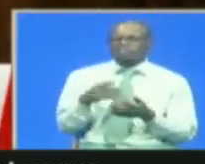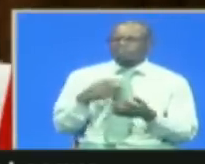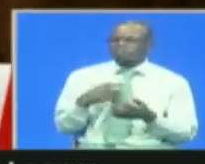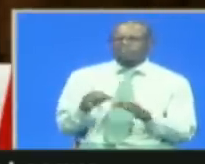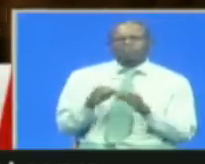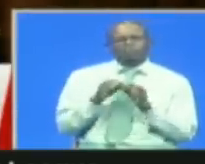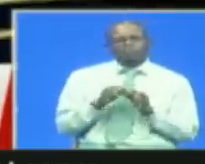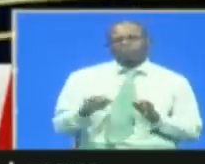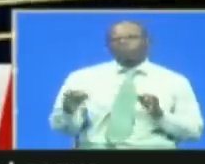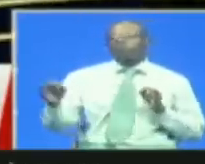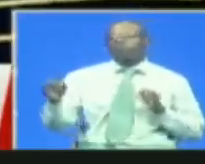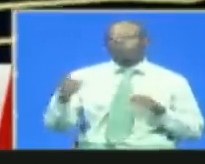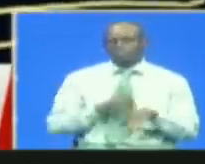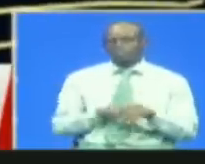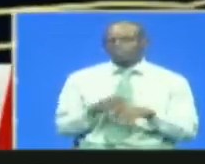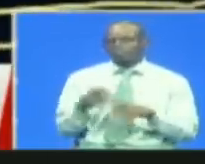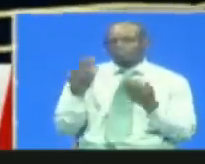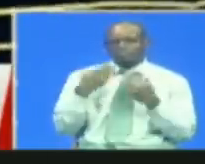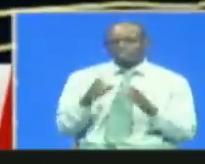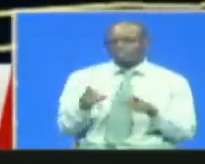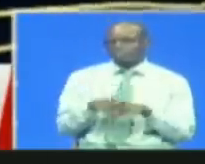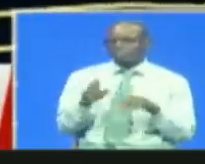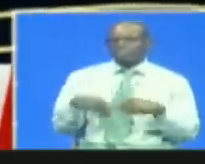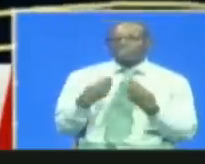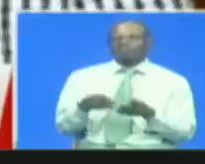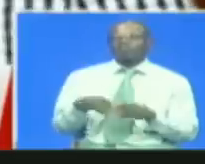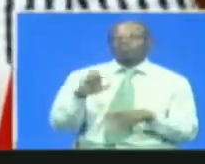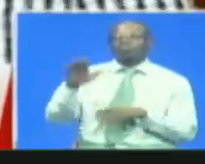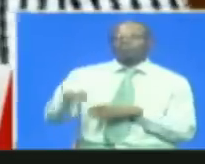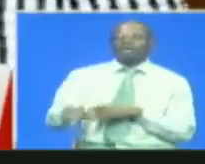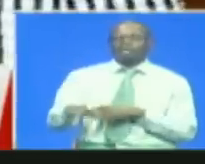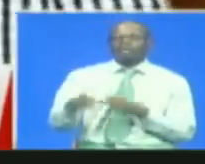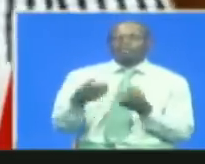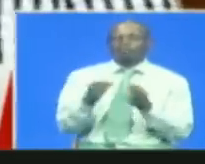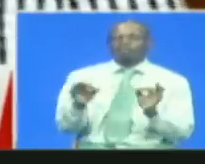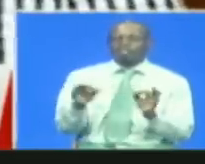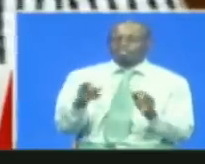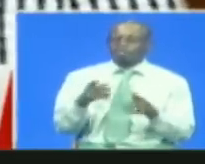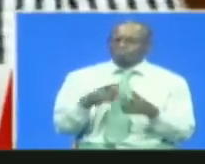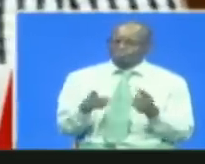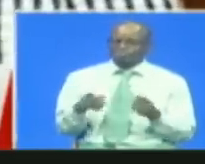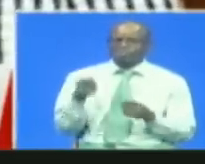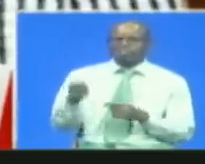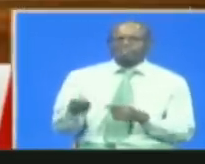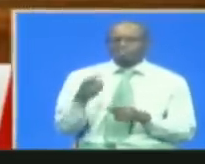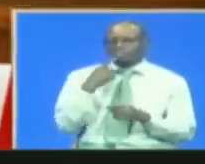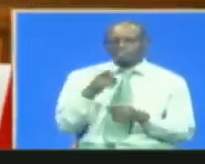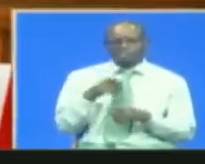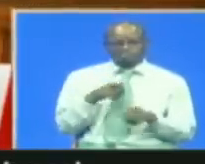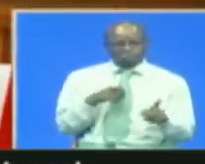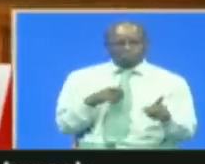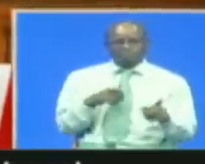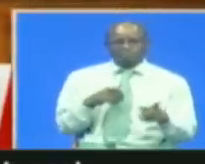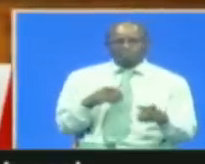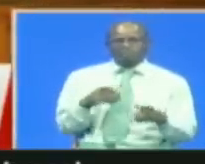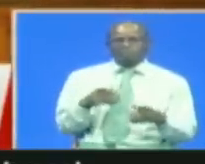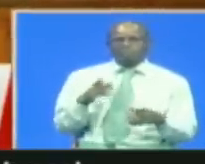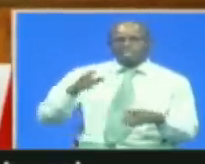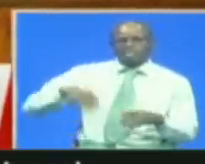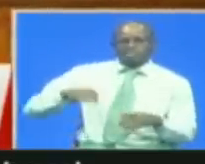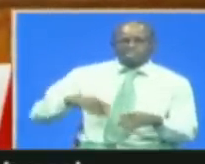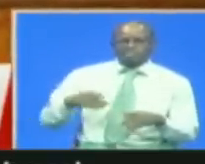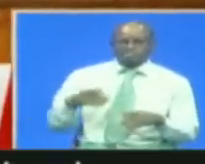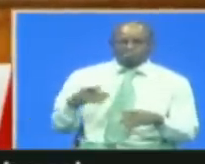bail. However, Justice Lesit said that it was the accused who had delayed the case by having so many